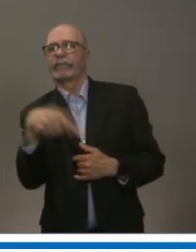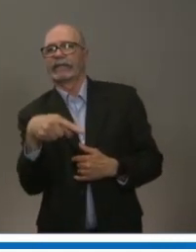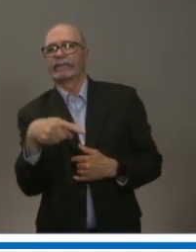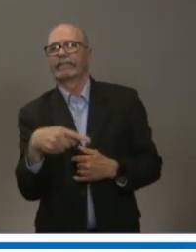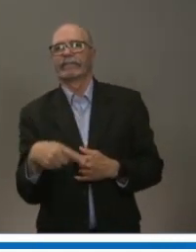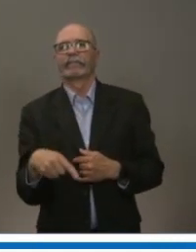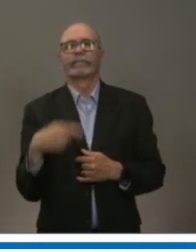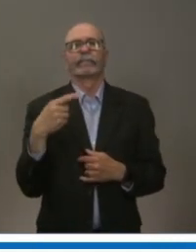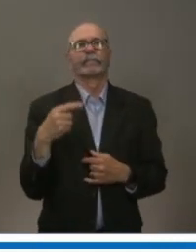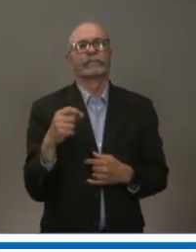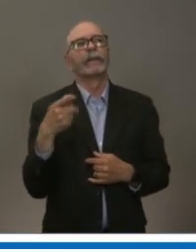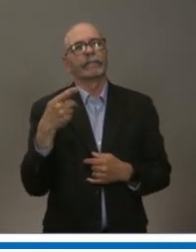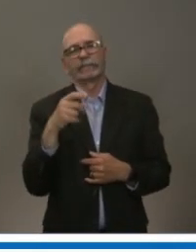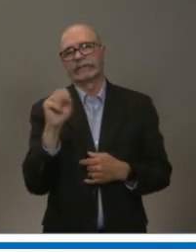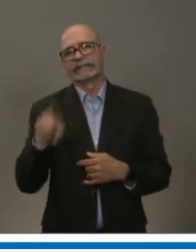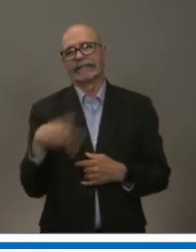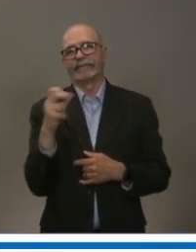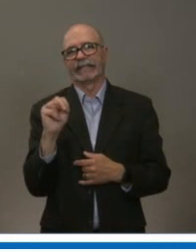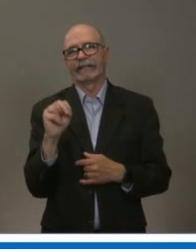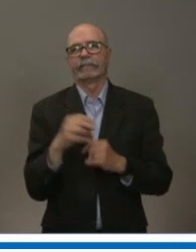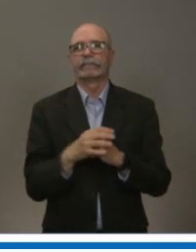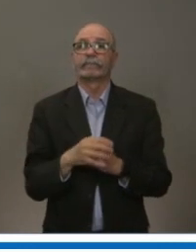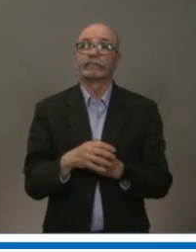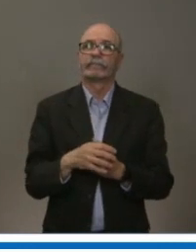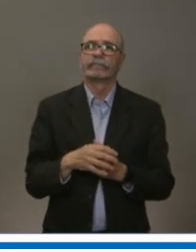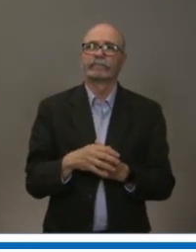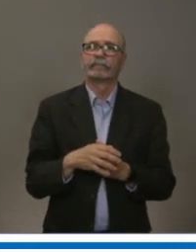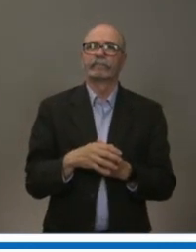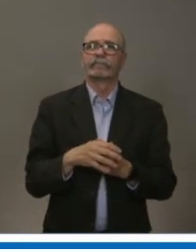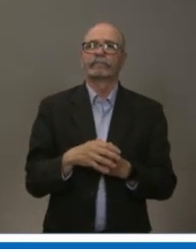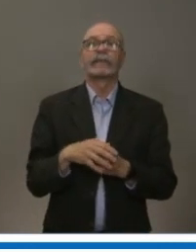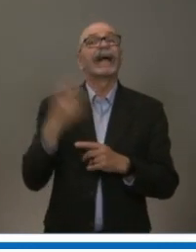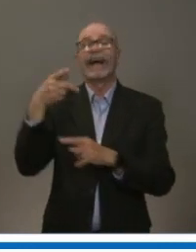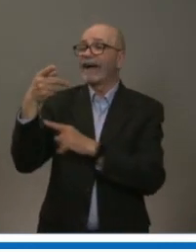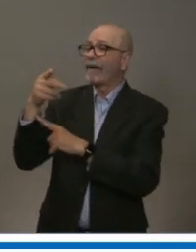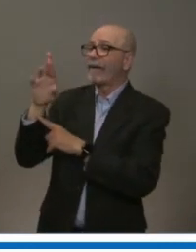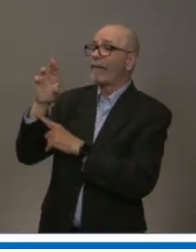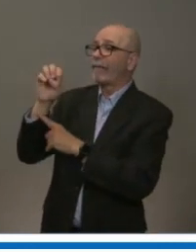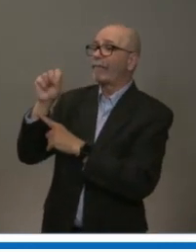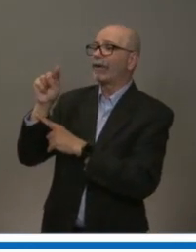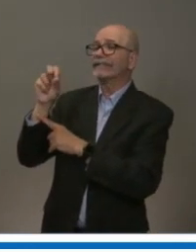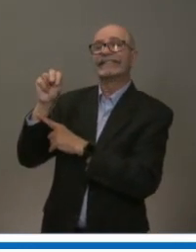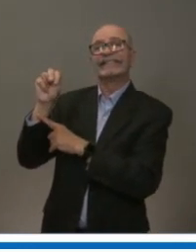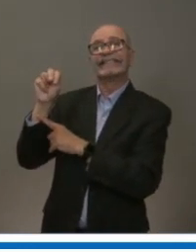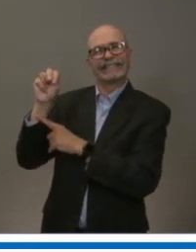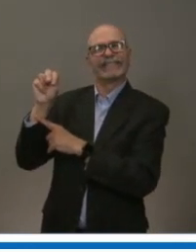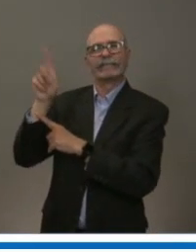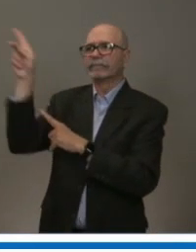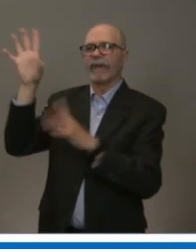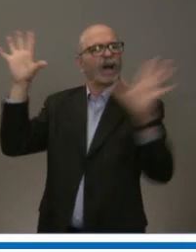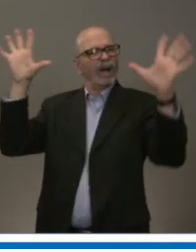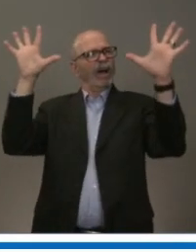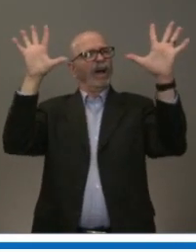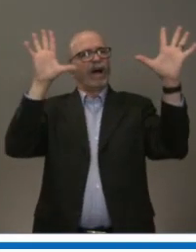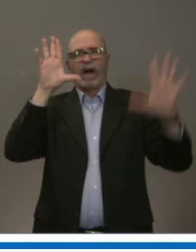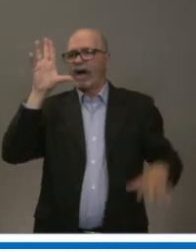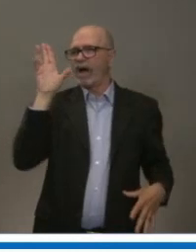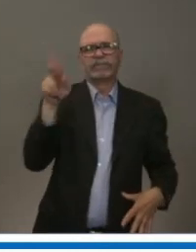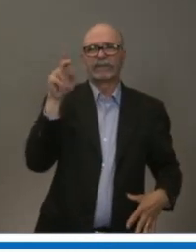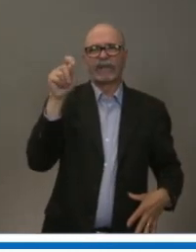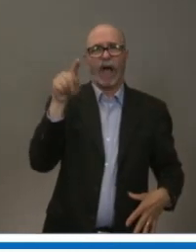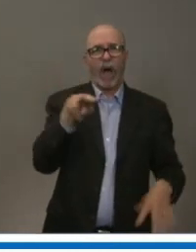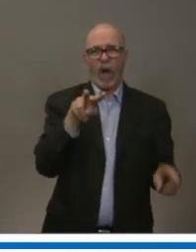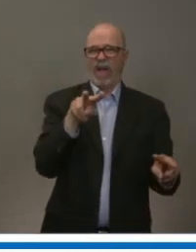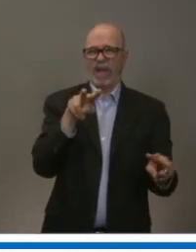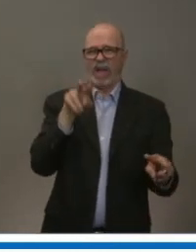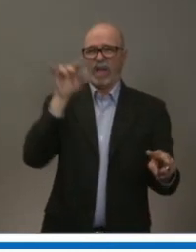Preston community were upset about your comments yesterday. They're saying that they are the ones who requested the assessment center and that it was